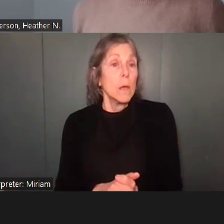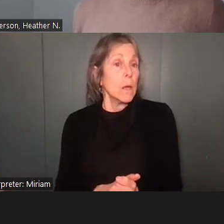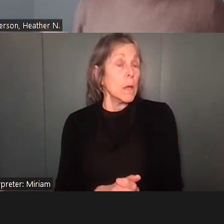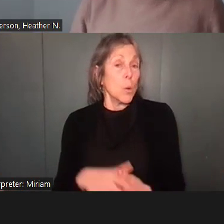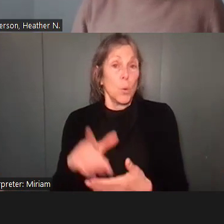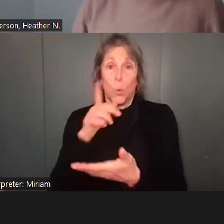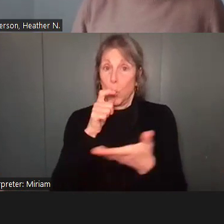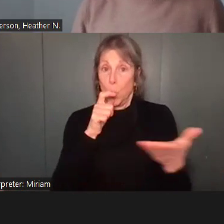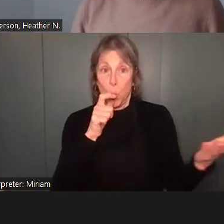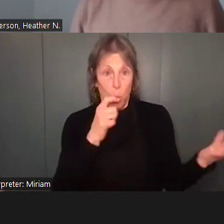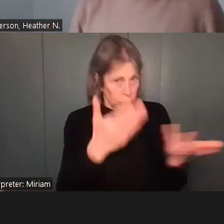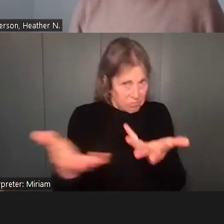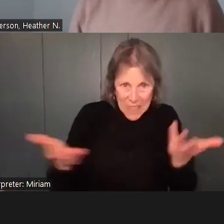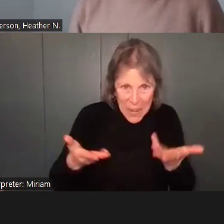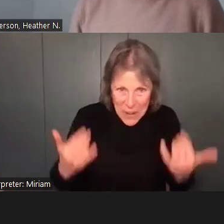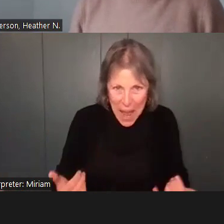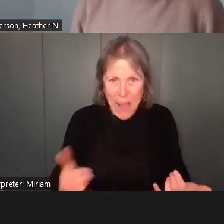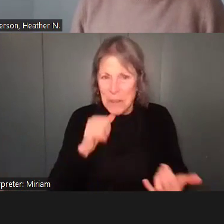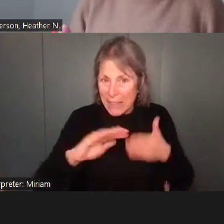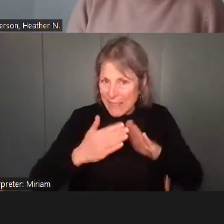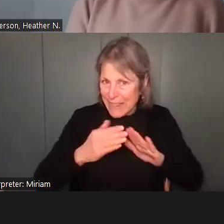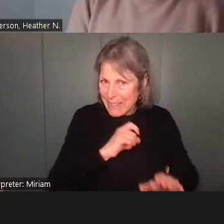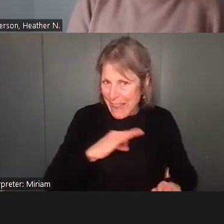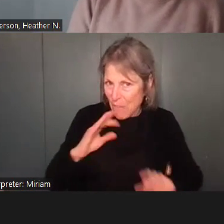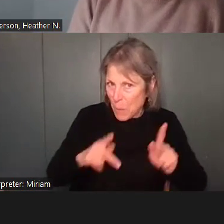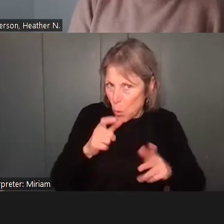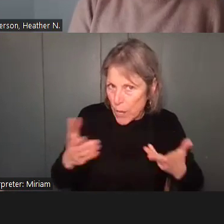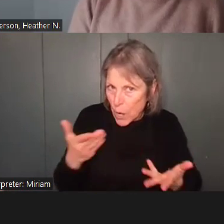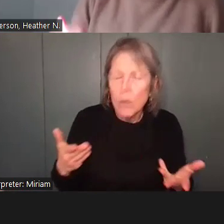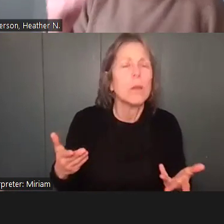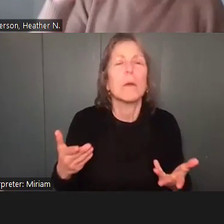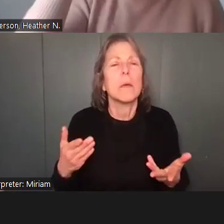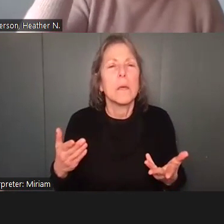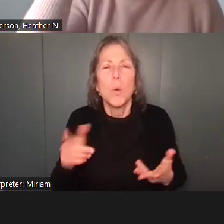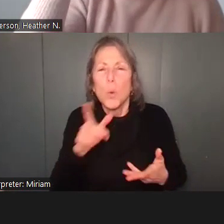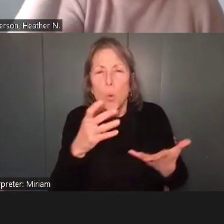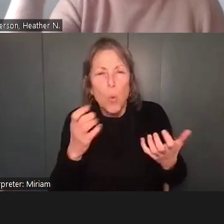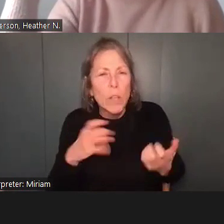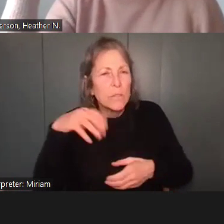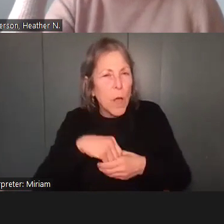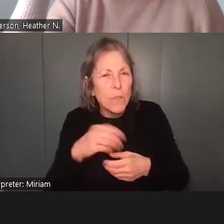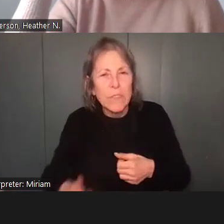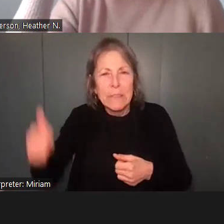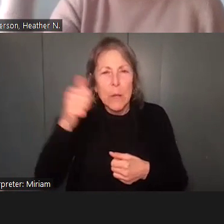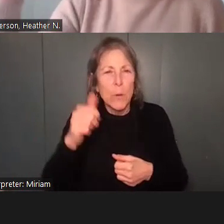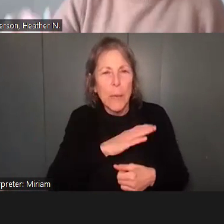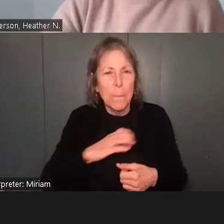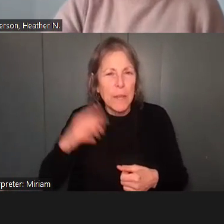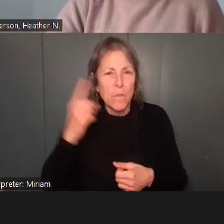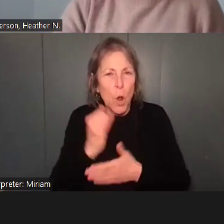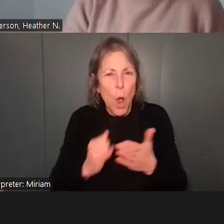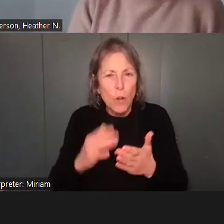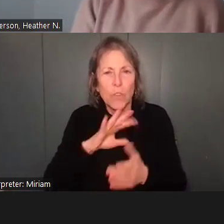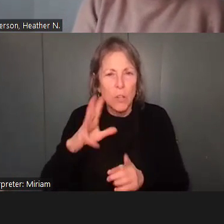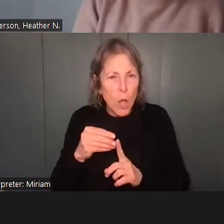who is here, who the non-city staffers that are here, who would like to participate in the steering committee for the arts and culture